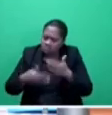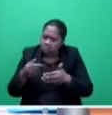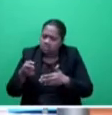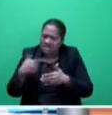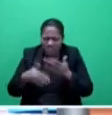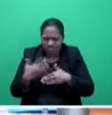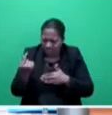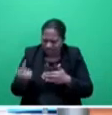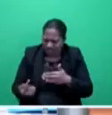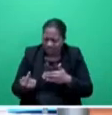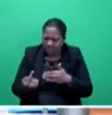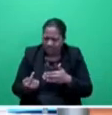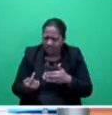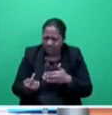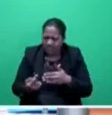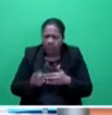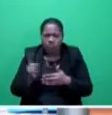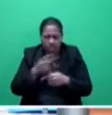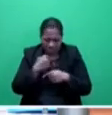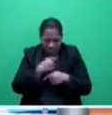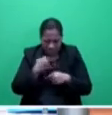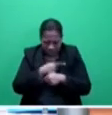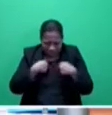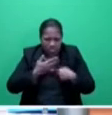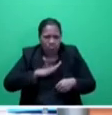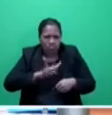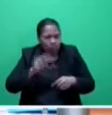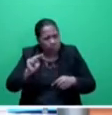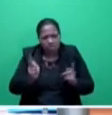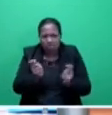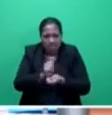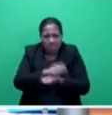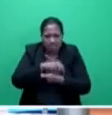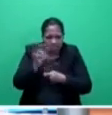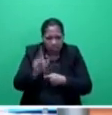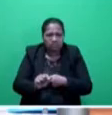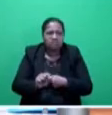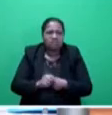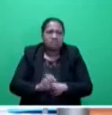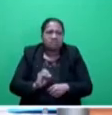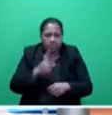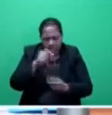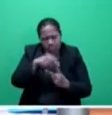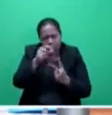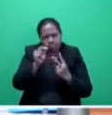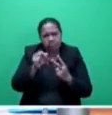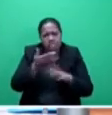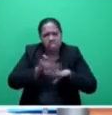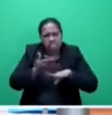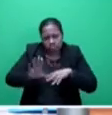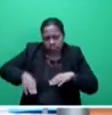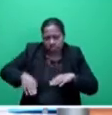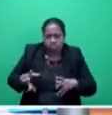explains itself to the amendment that we are seeking, Mr. Speaker, sir. We need to have these amendments done because as we need to appoint a new set of members to the board